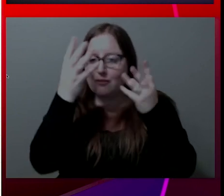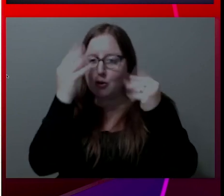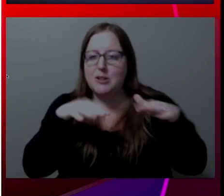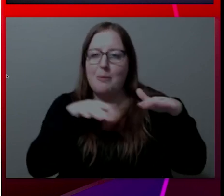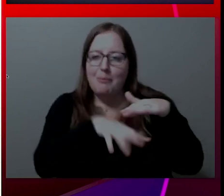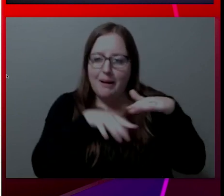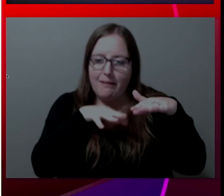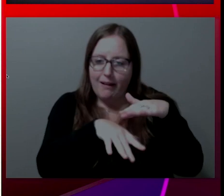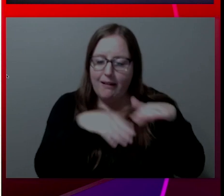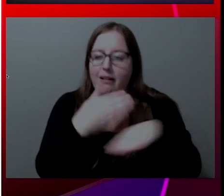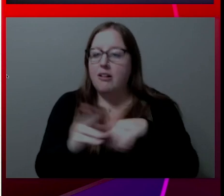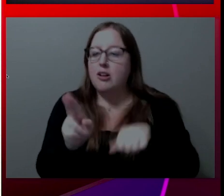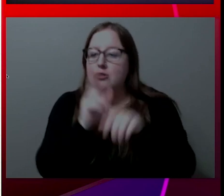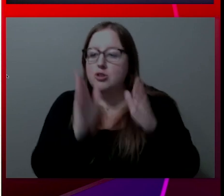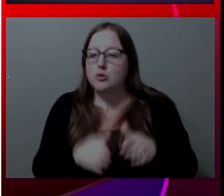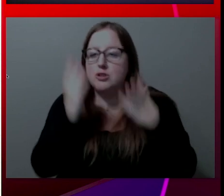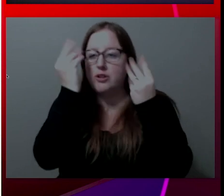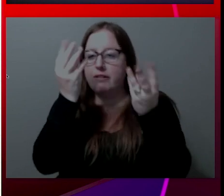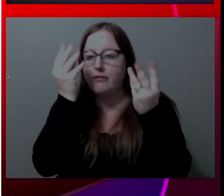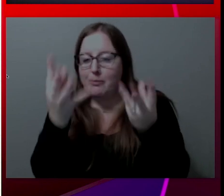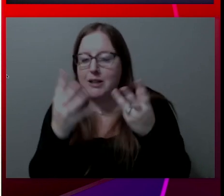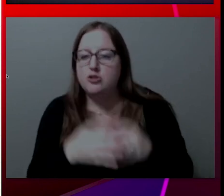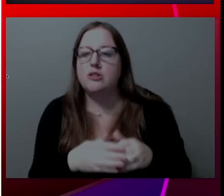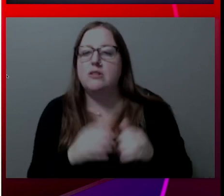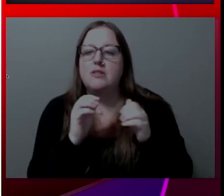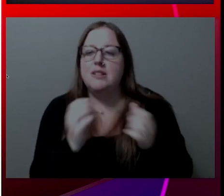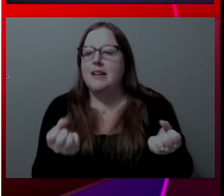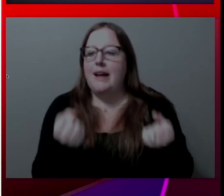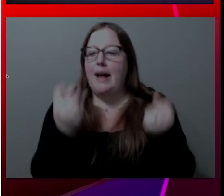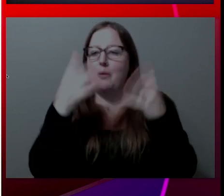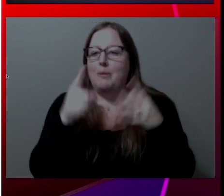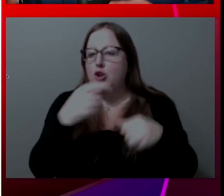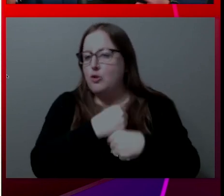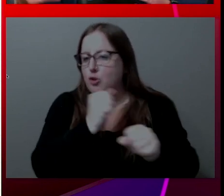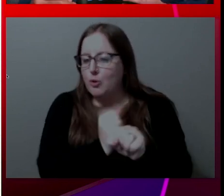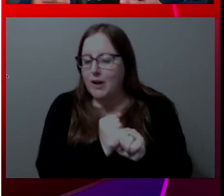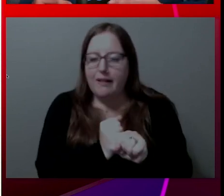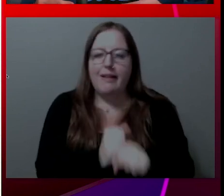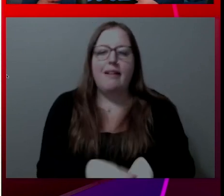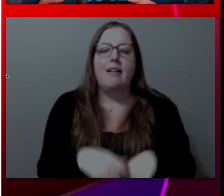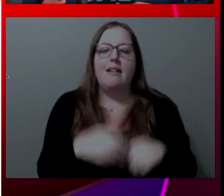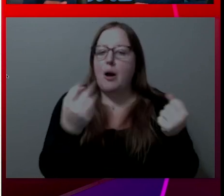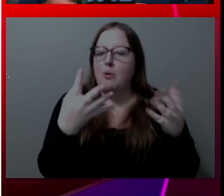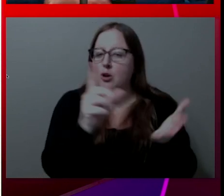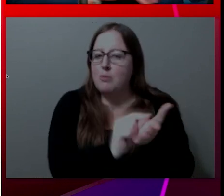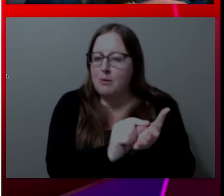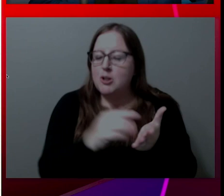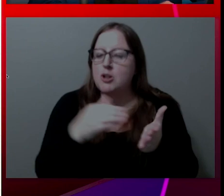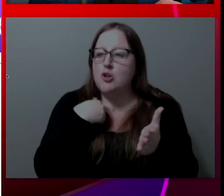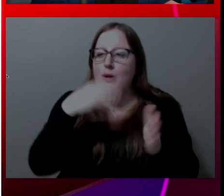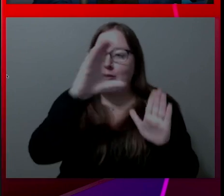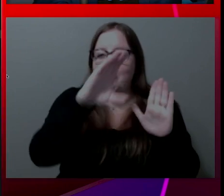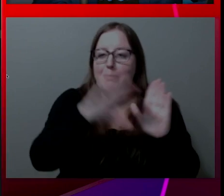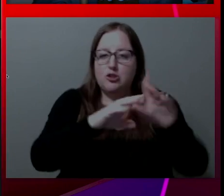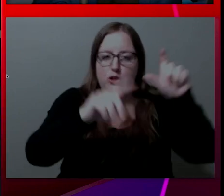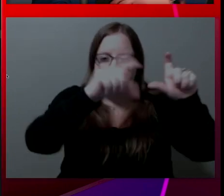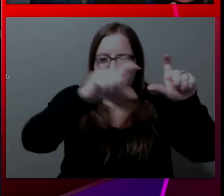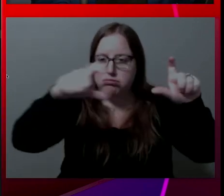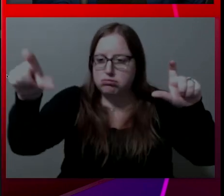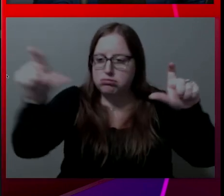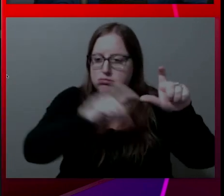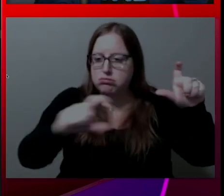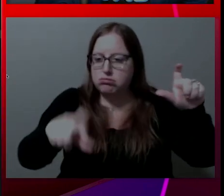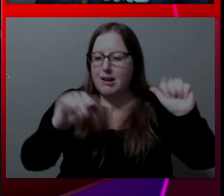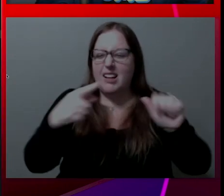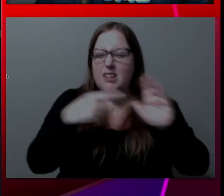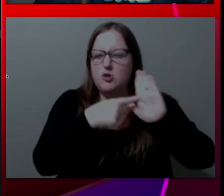then user information like how many dreams you've created and like publishing. So you'll have your own gallery as well that you can see. I can show you that.